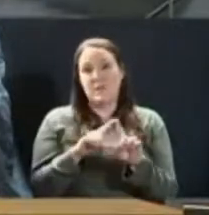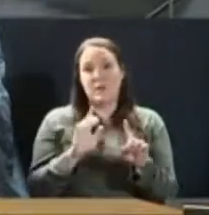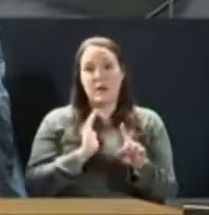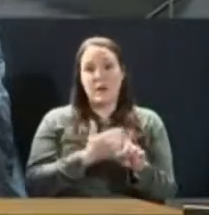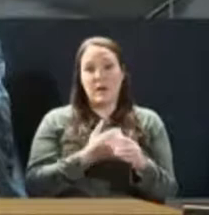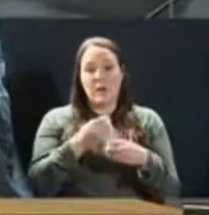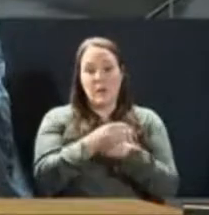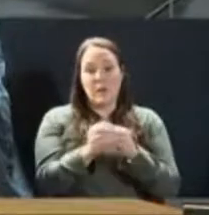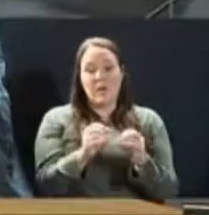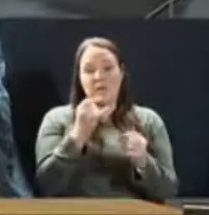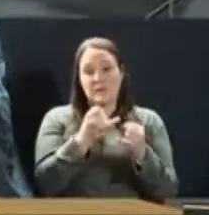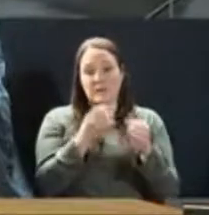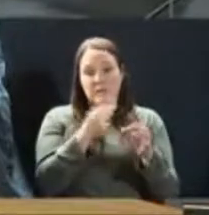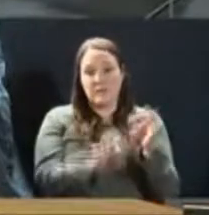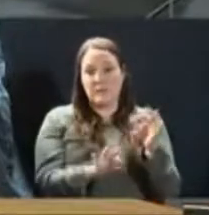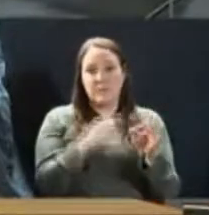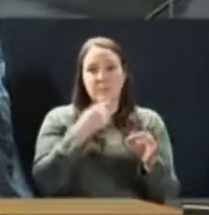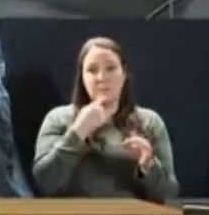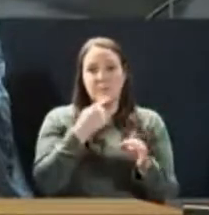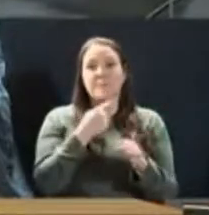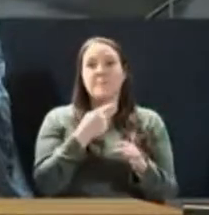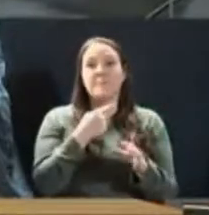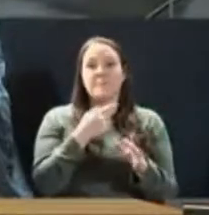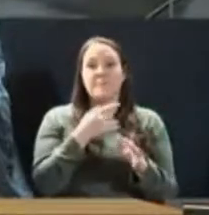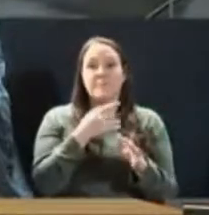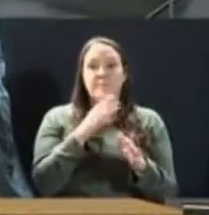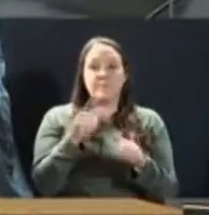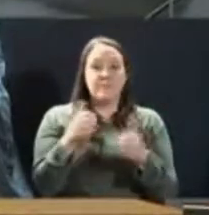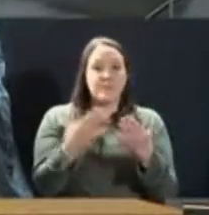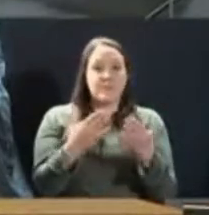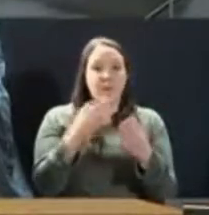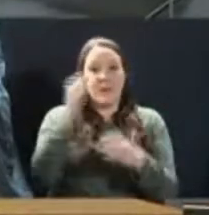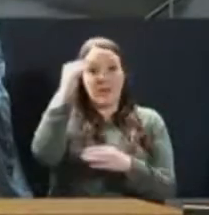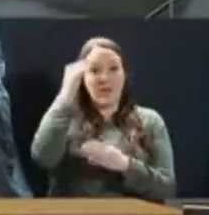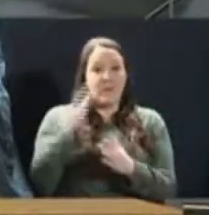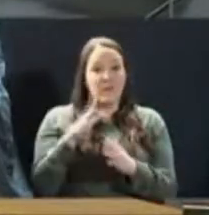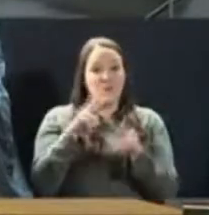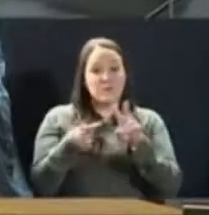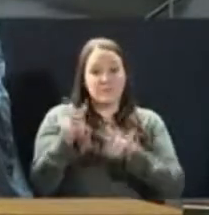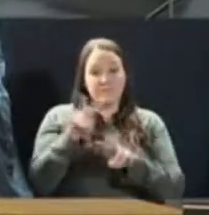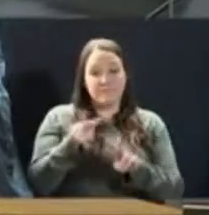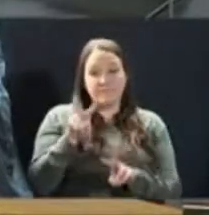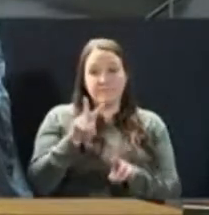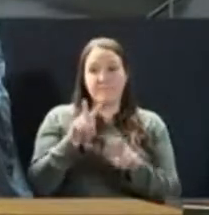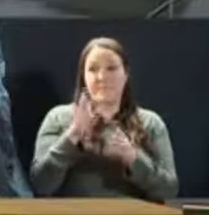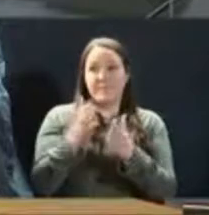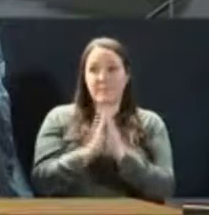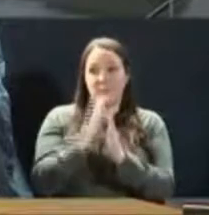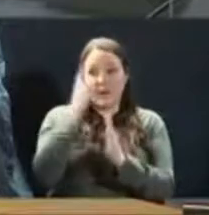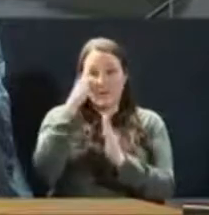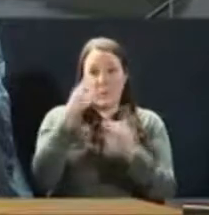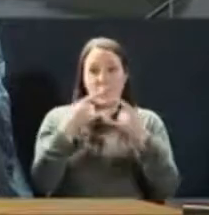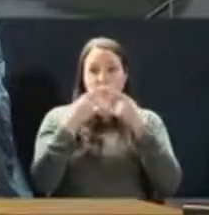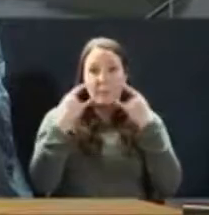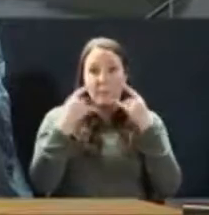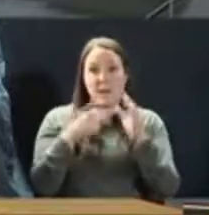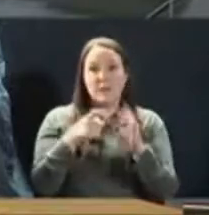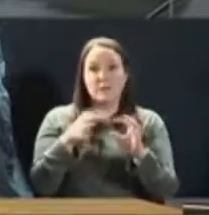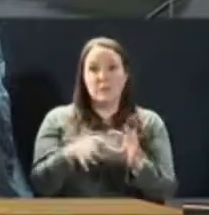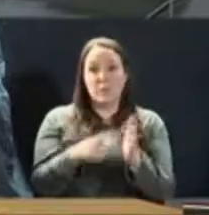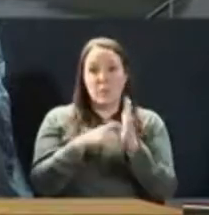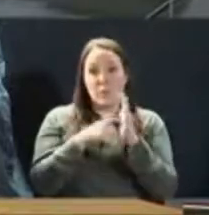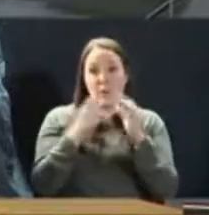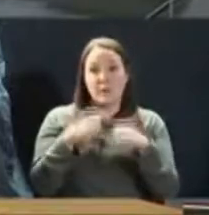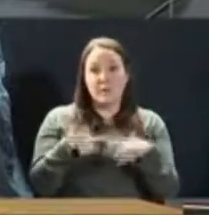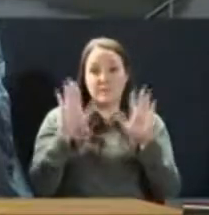office is simply saying that, the governor is looking at asking for mask requirements to be lifted no later